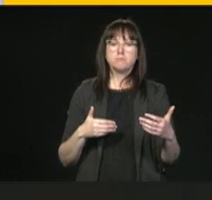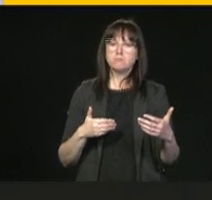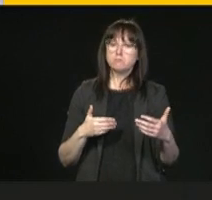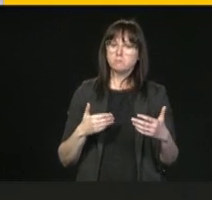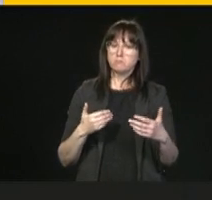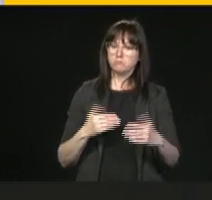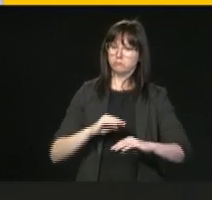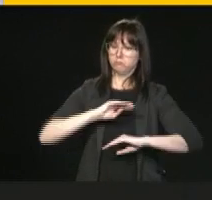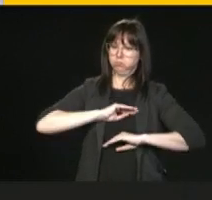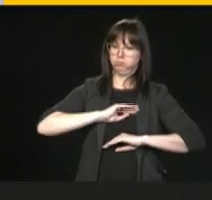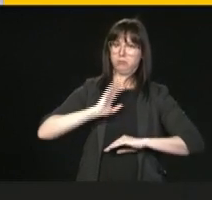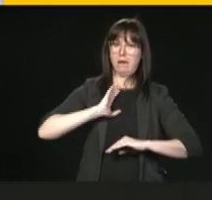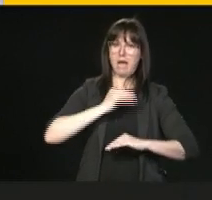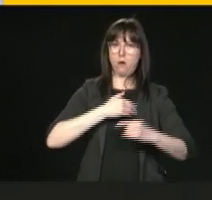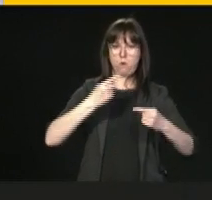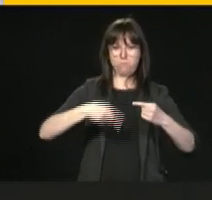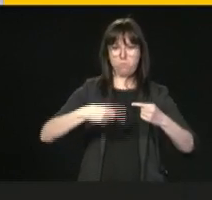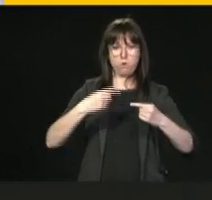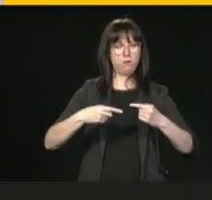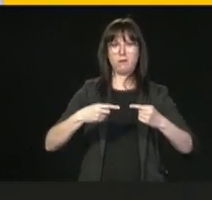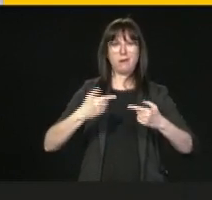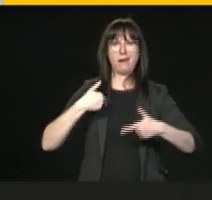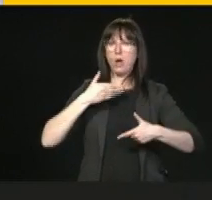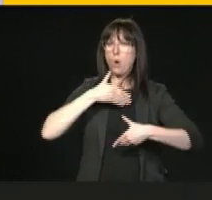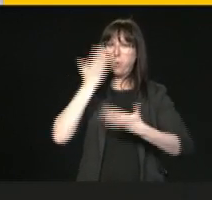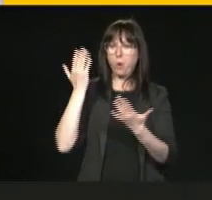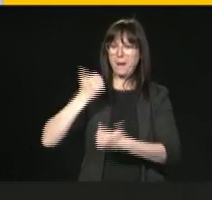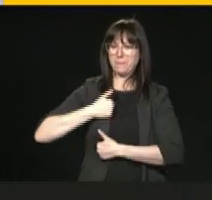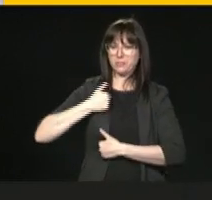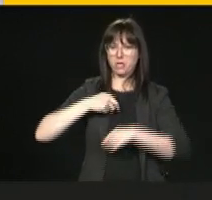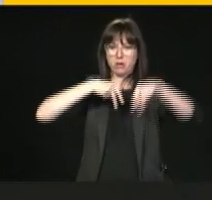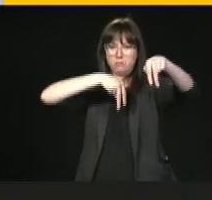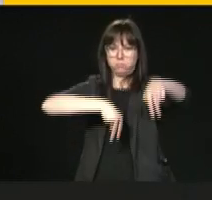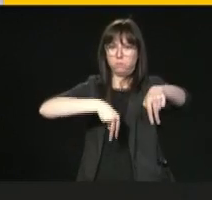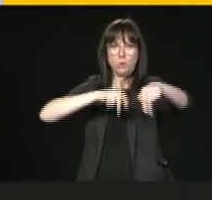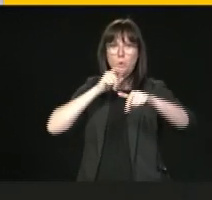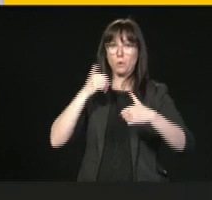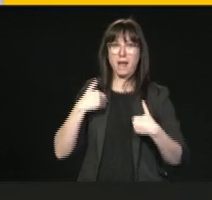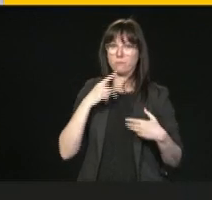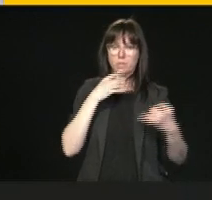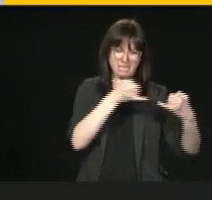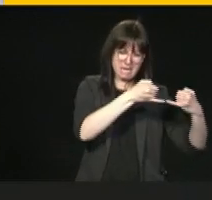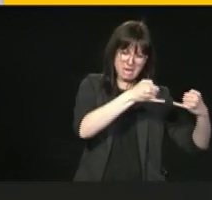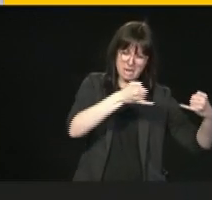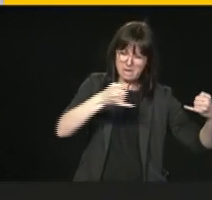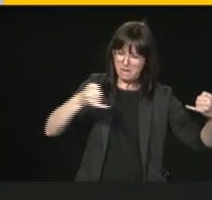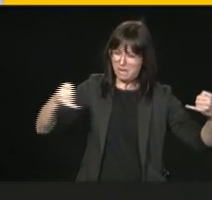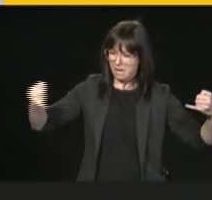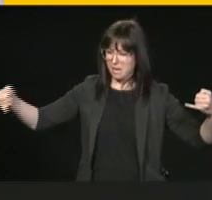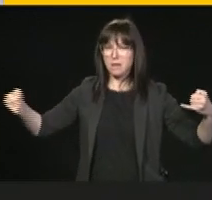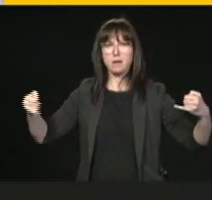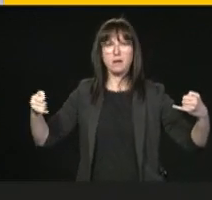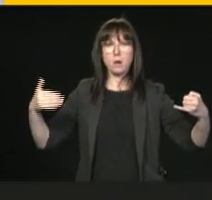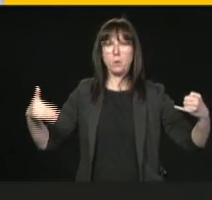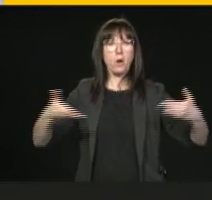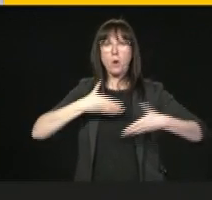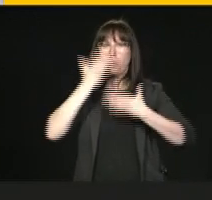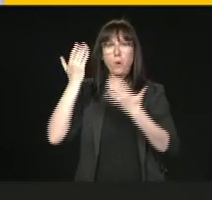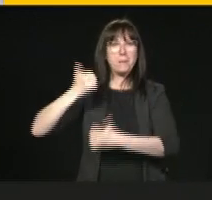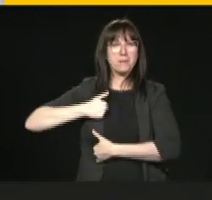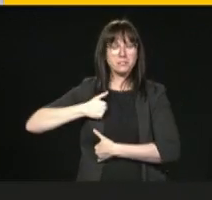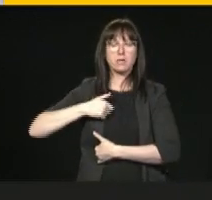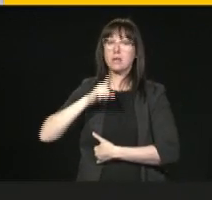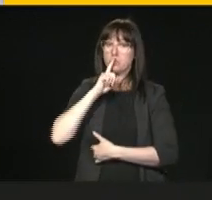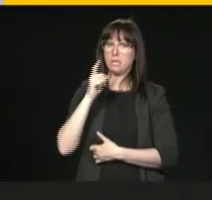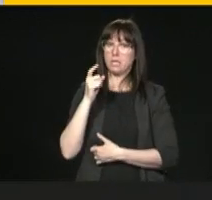share the longest demilitarized border in the world, and it is in our interests to